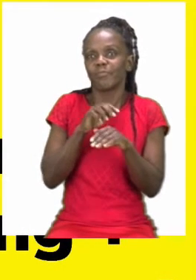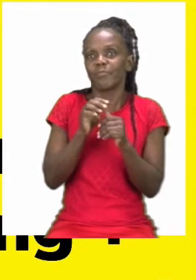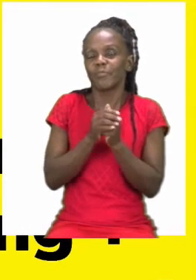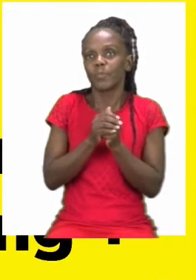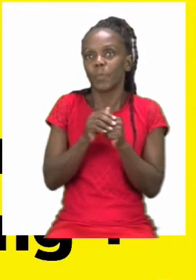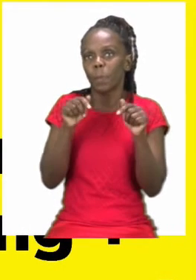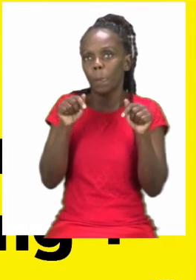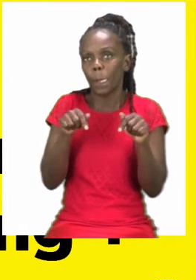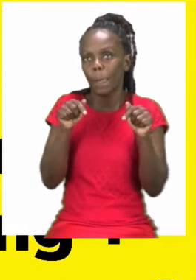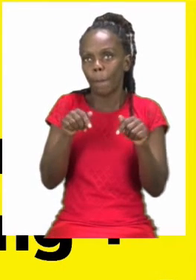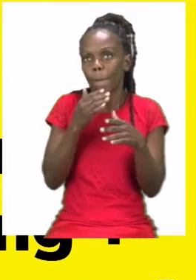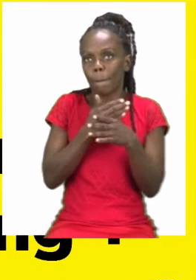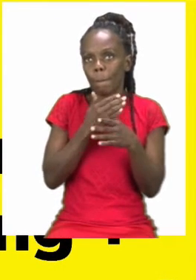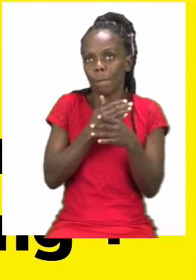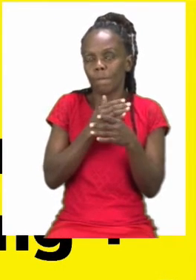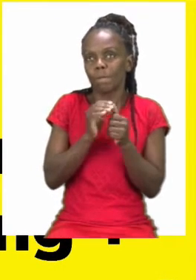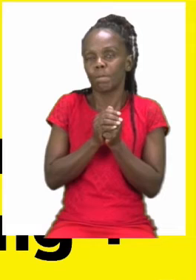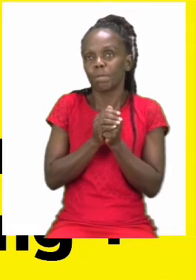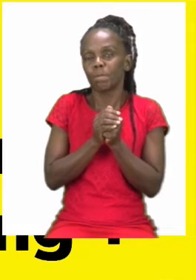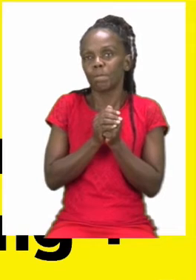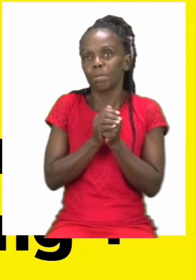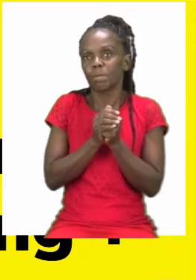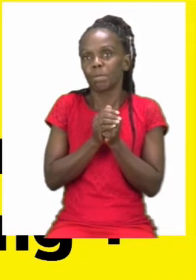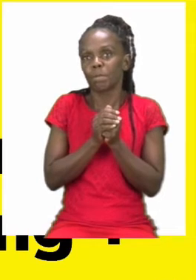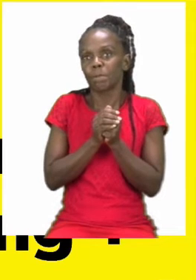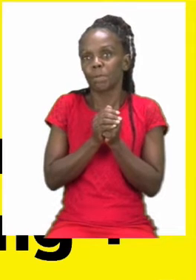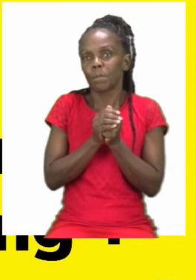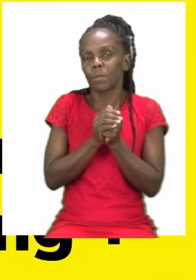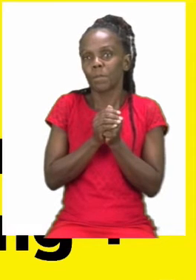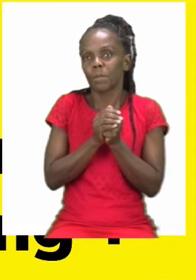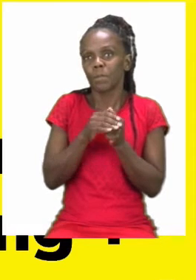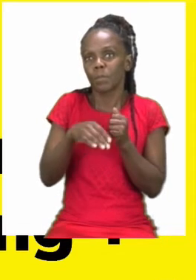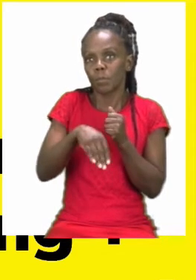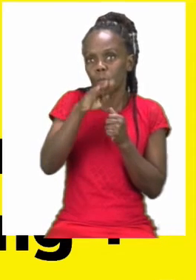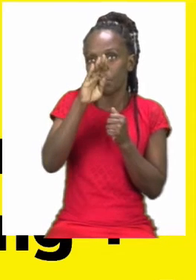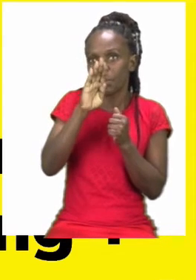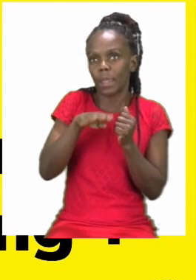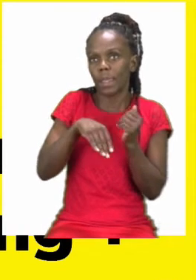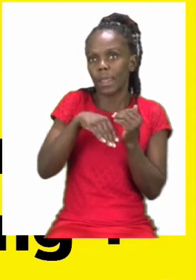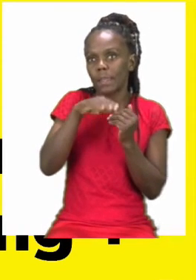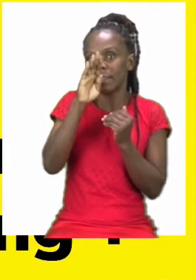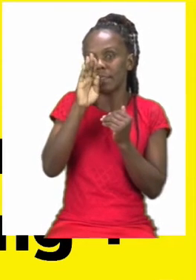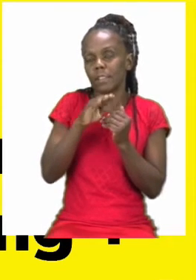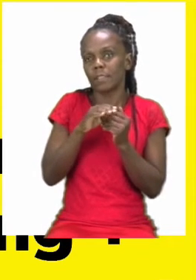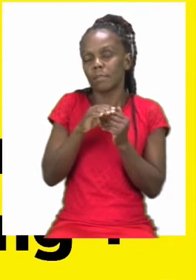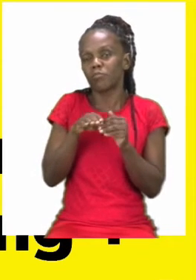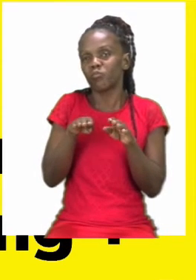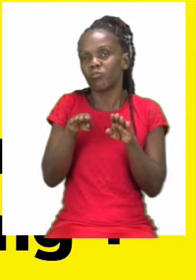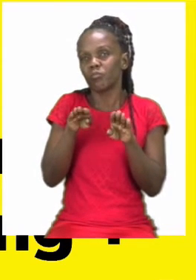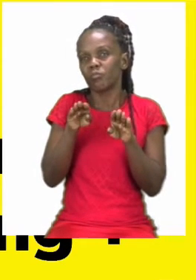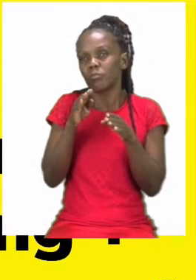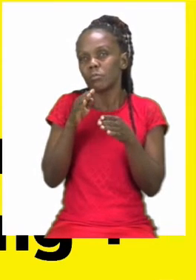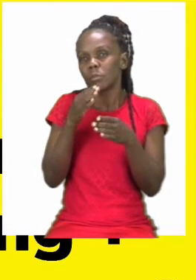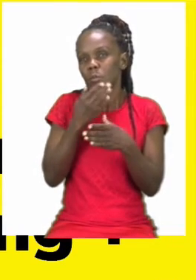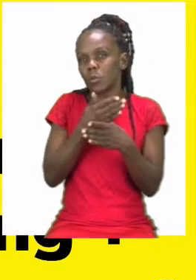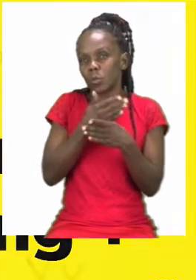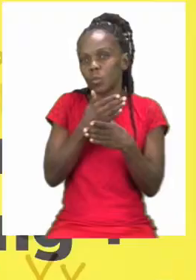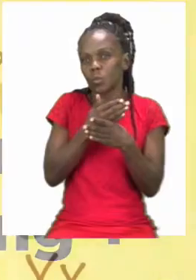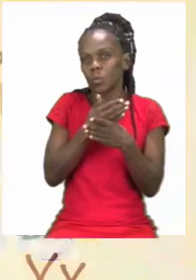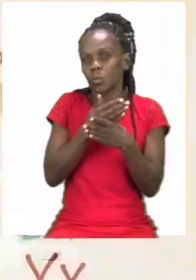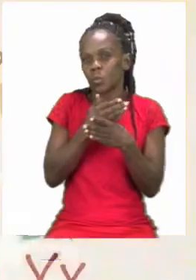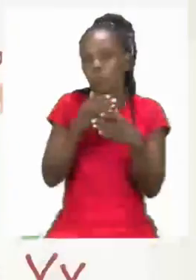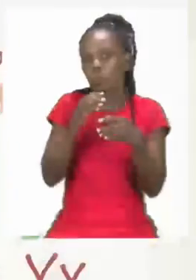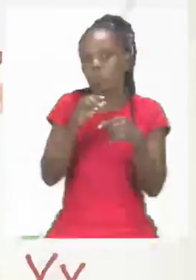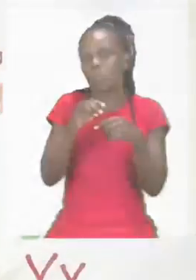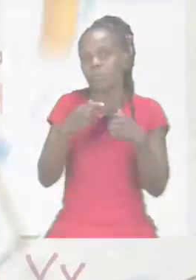Today's lesson is all about painting functions of body